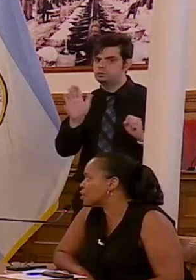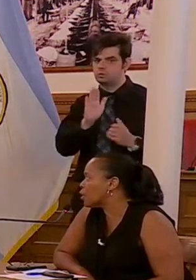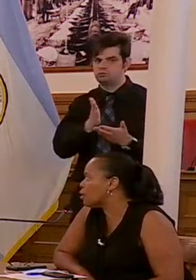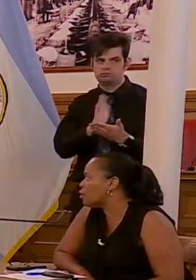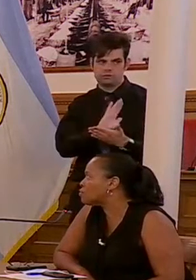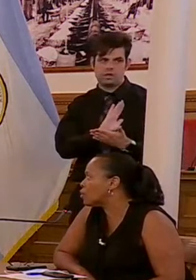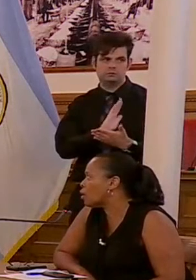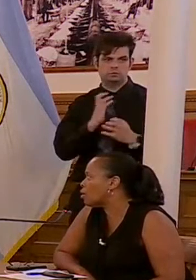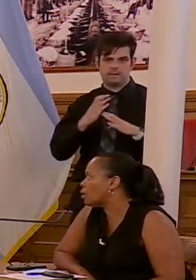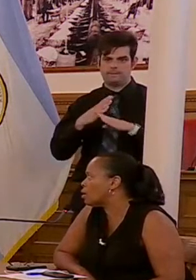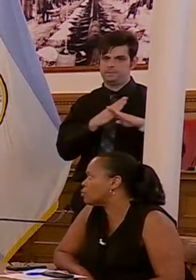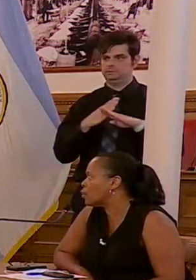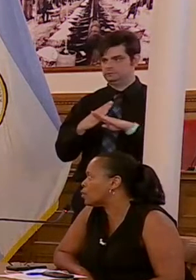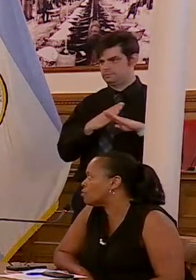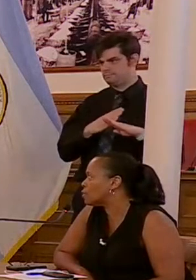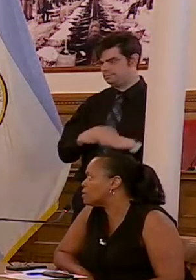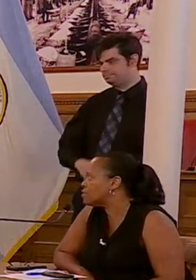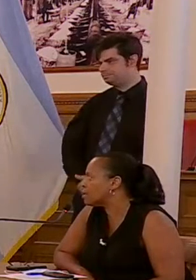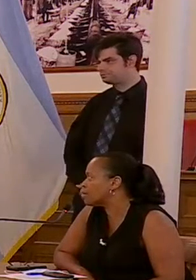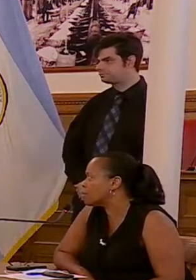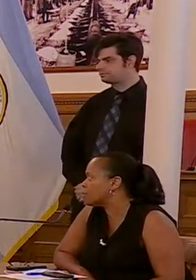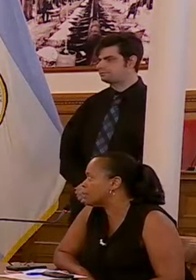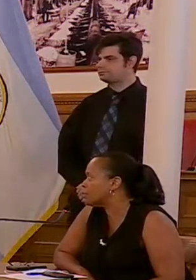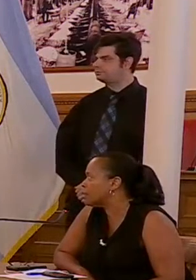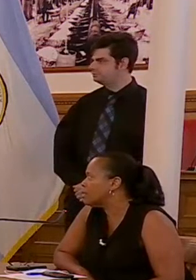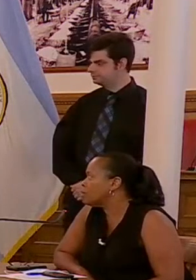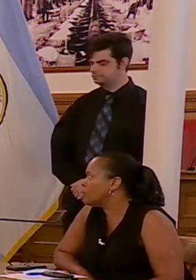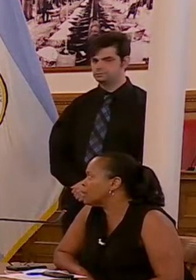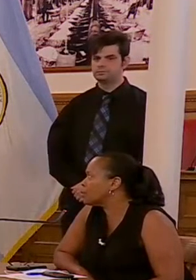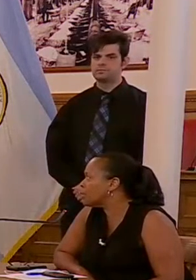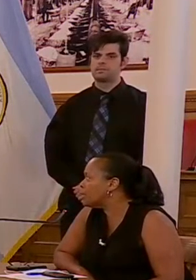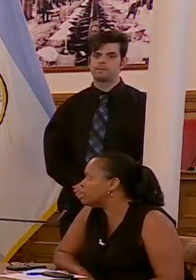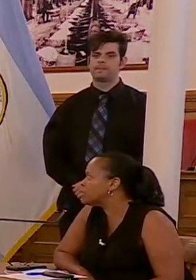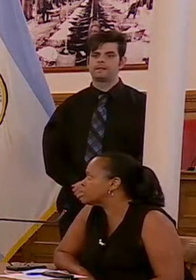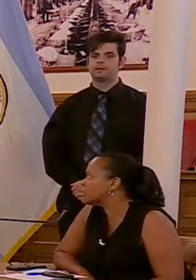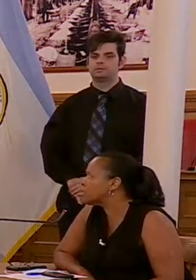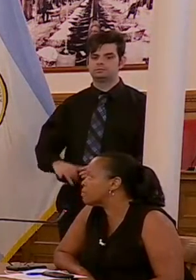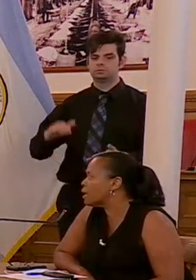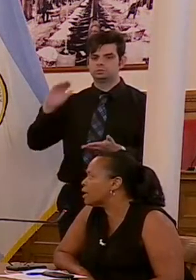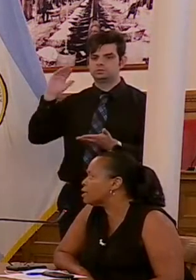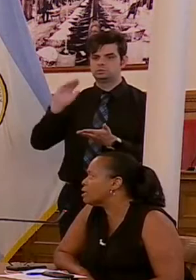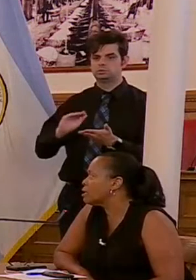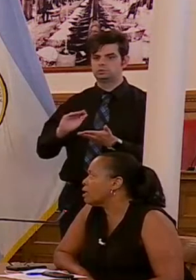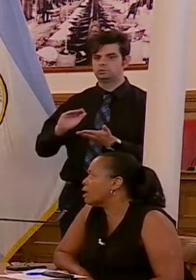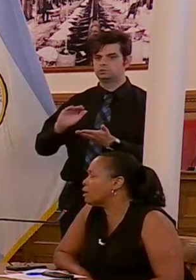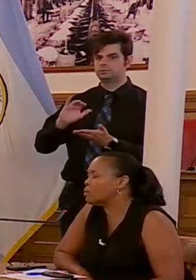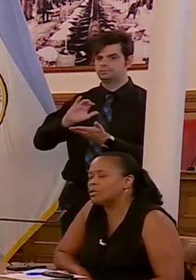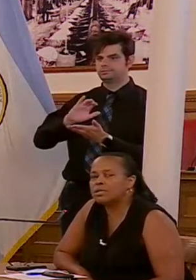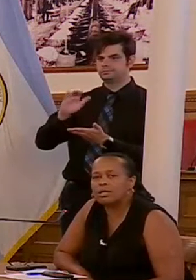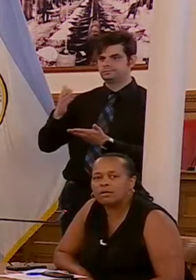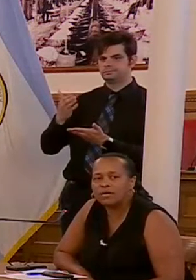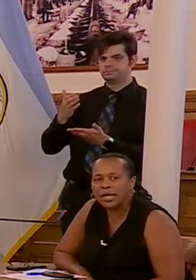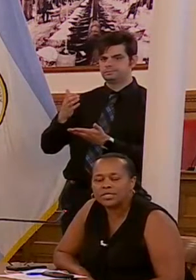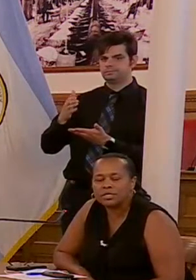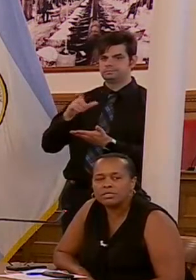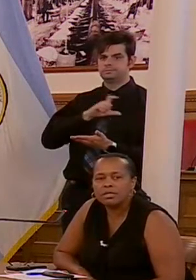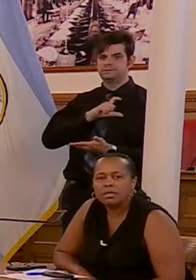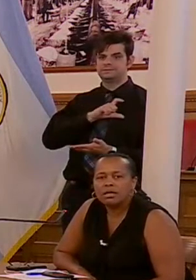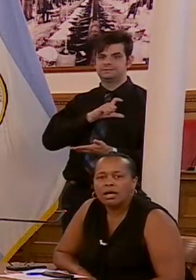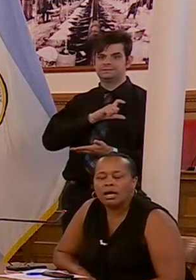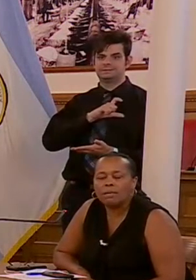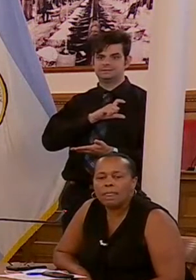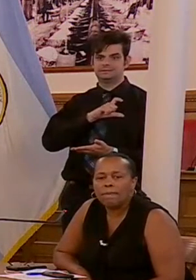the overall role of policing in our community. We agree to this demand with